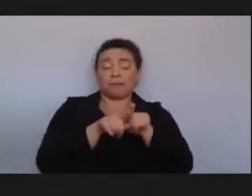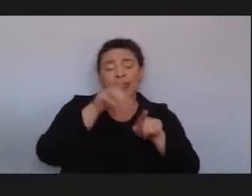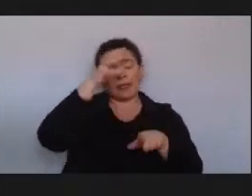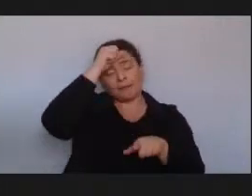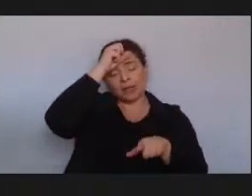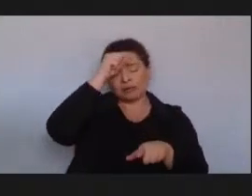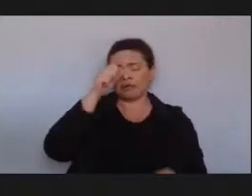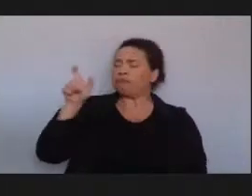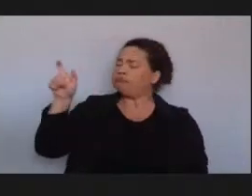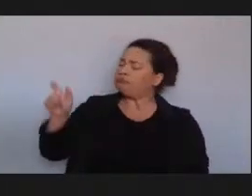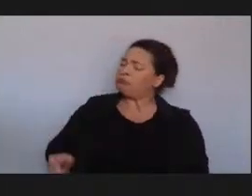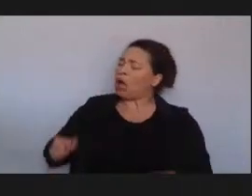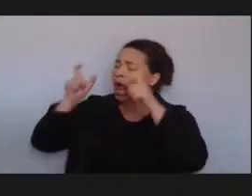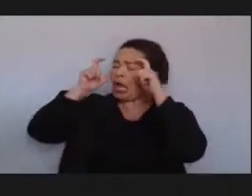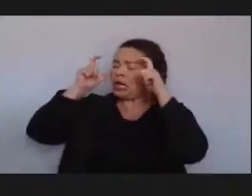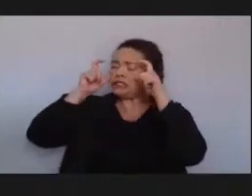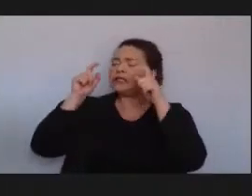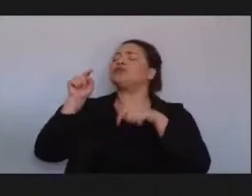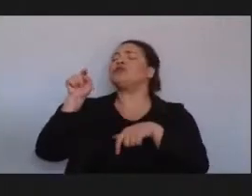It does a lot.